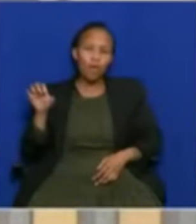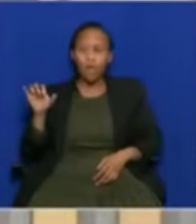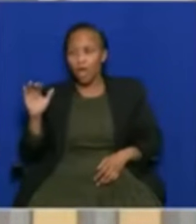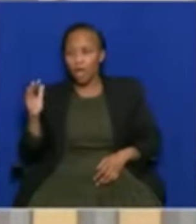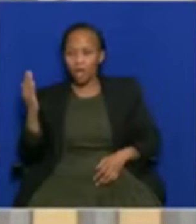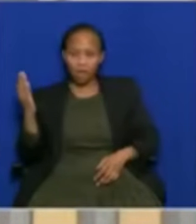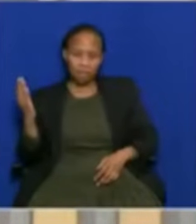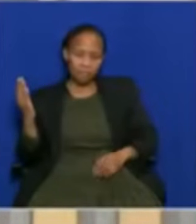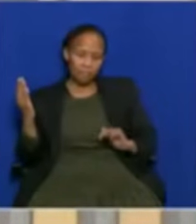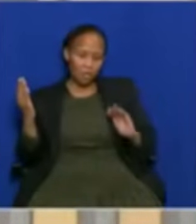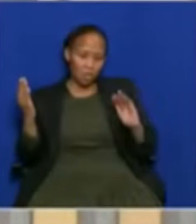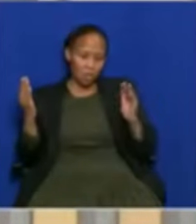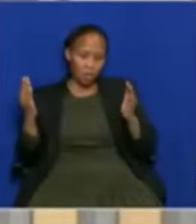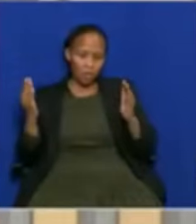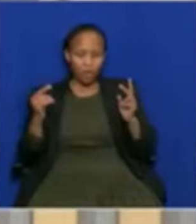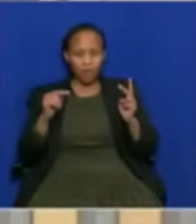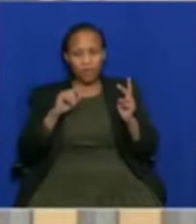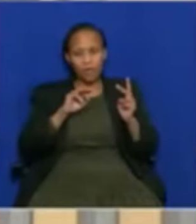Bapela and